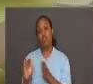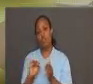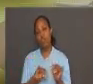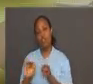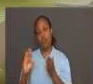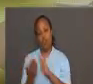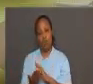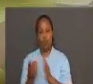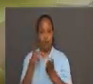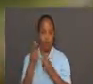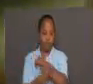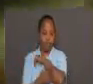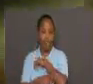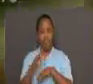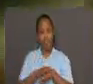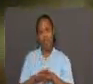their country.